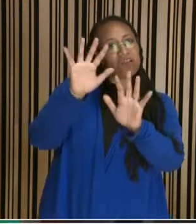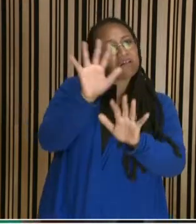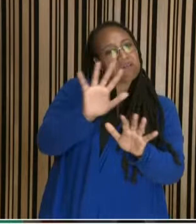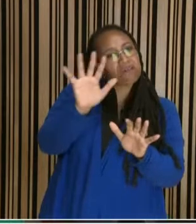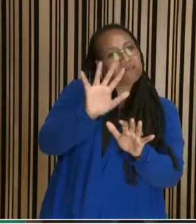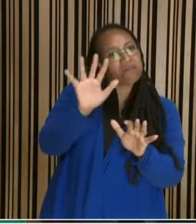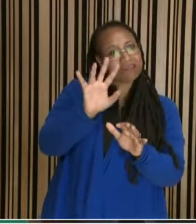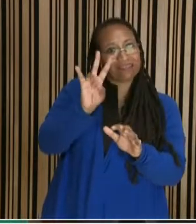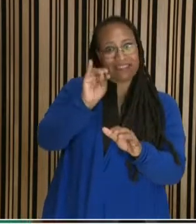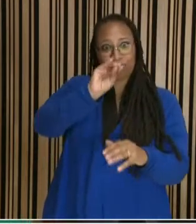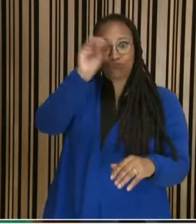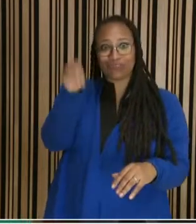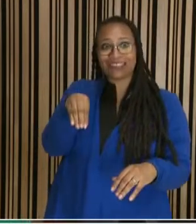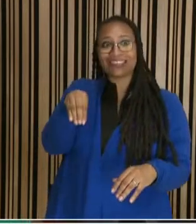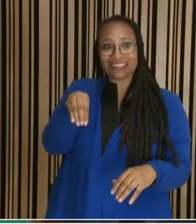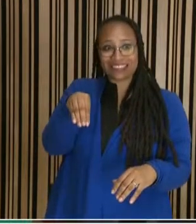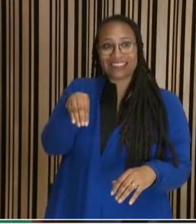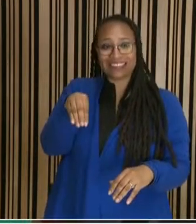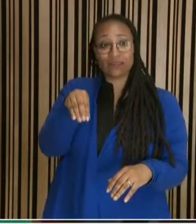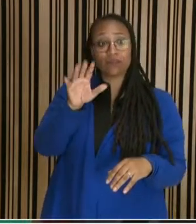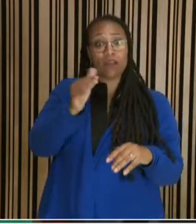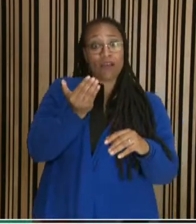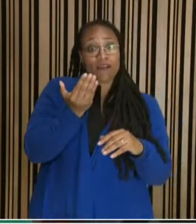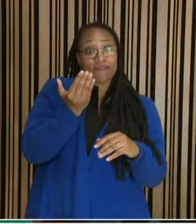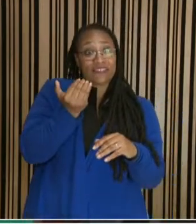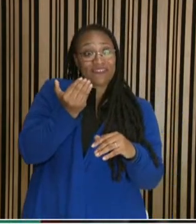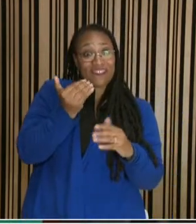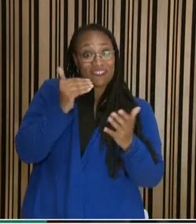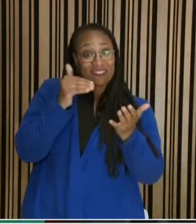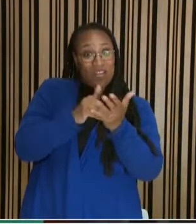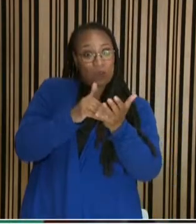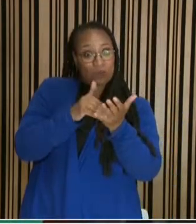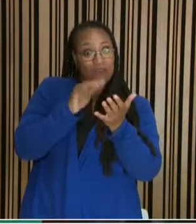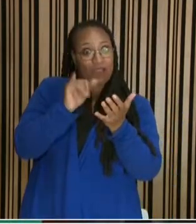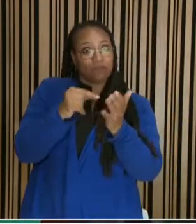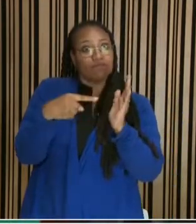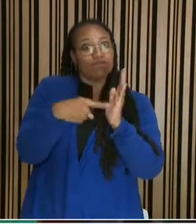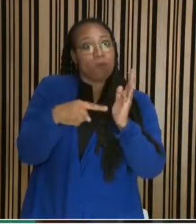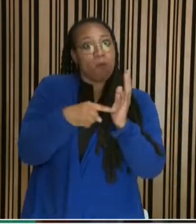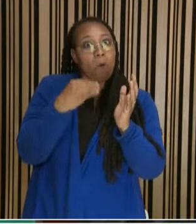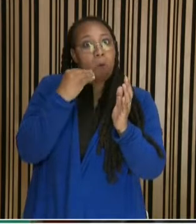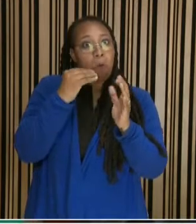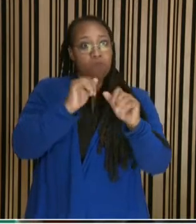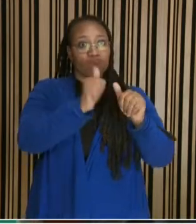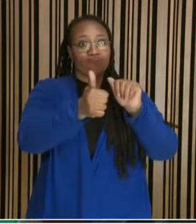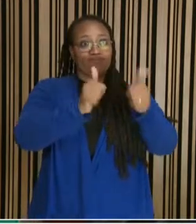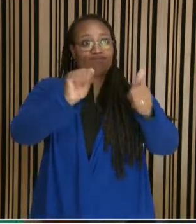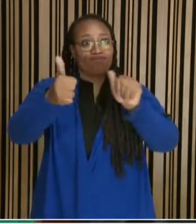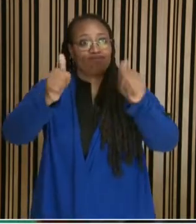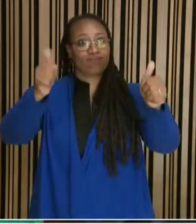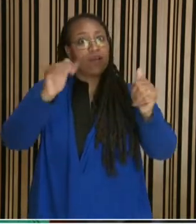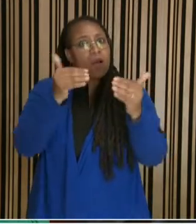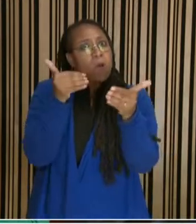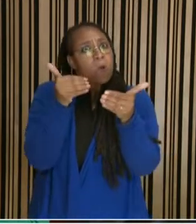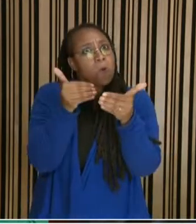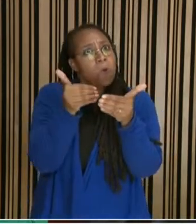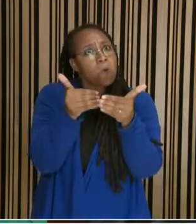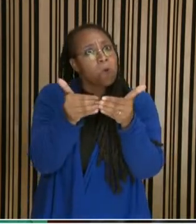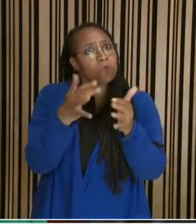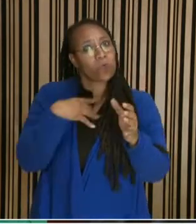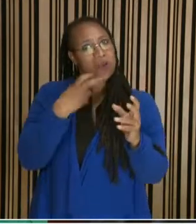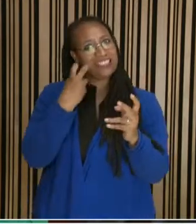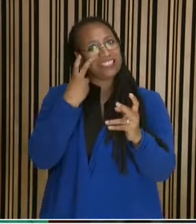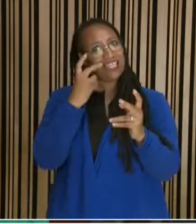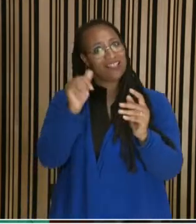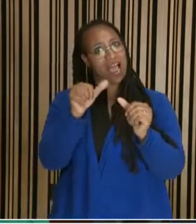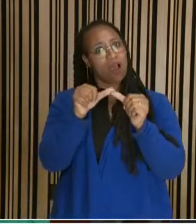further, and then we'll have to look really closely at how those different proposals to come in to know if we're going to have to extend that deadline a little bit